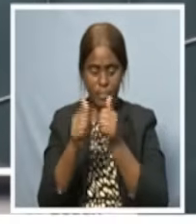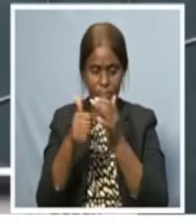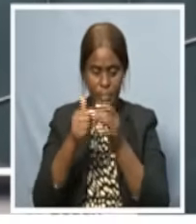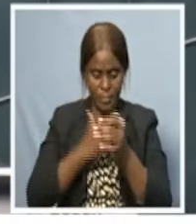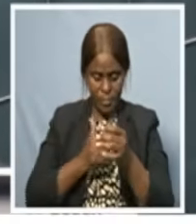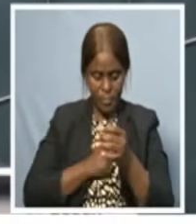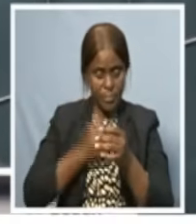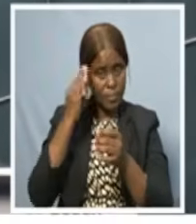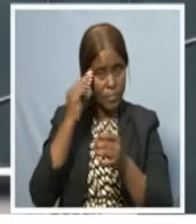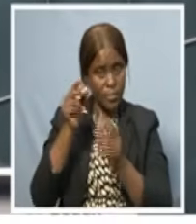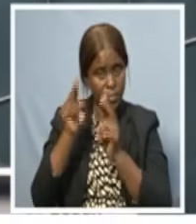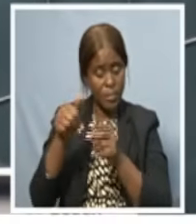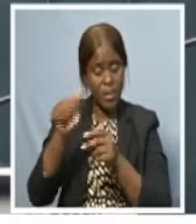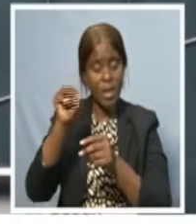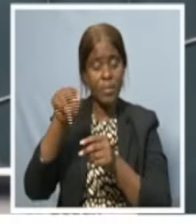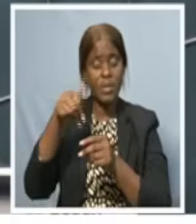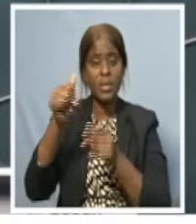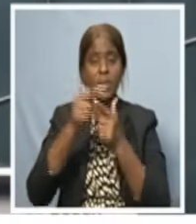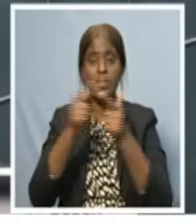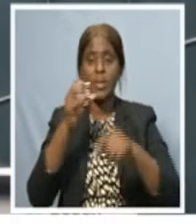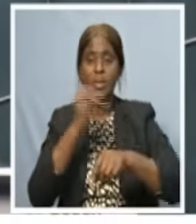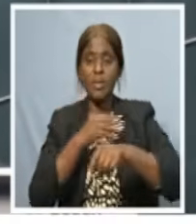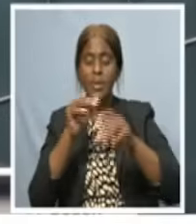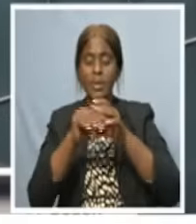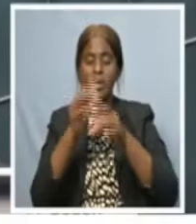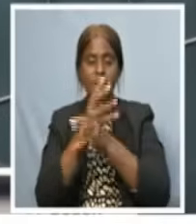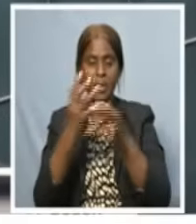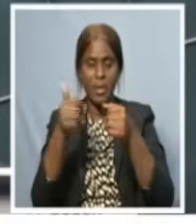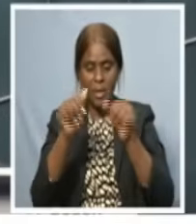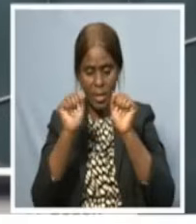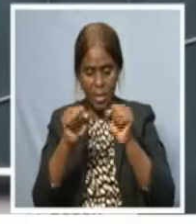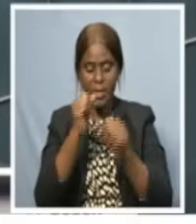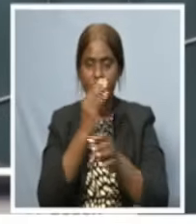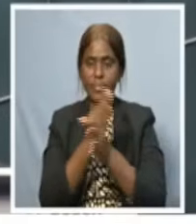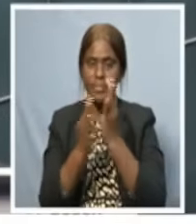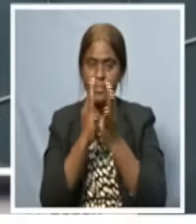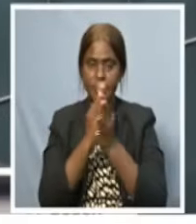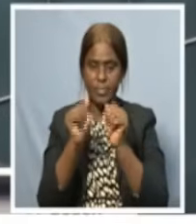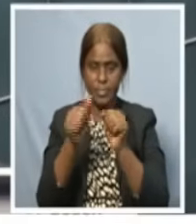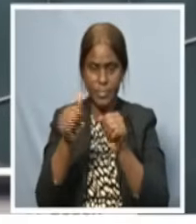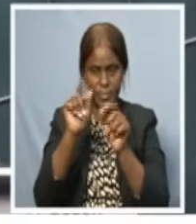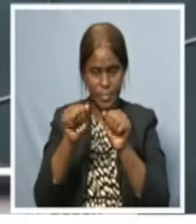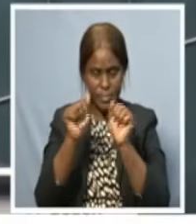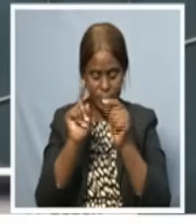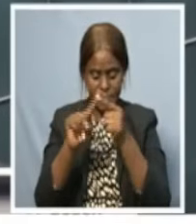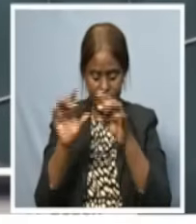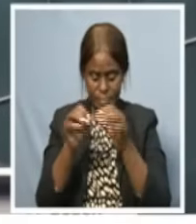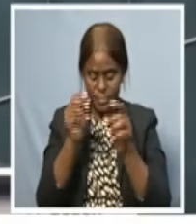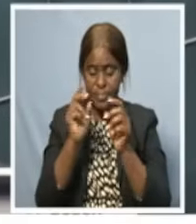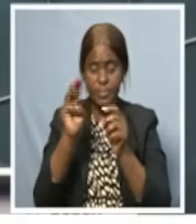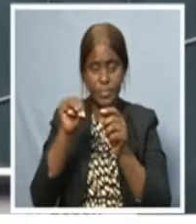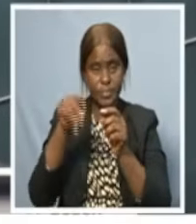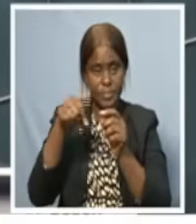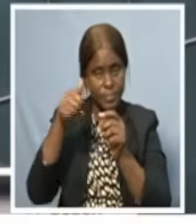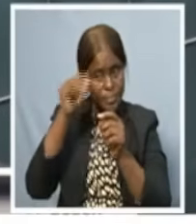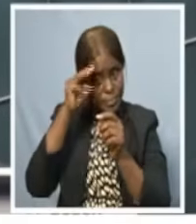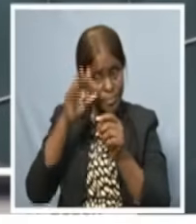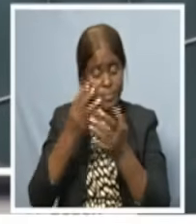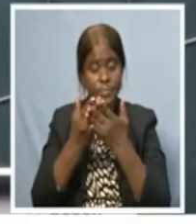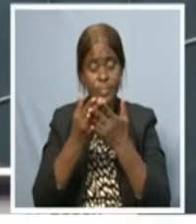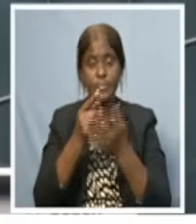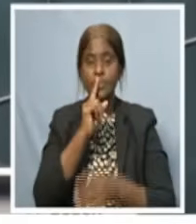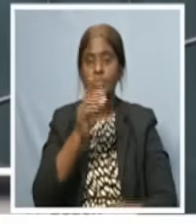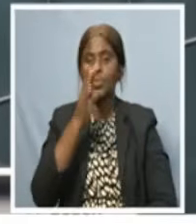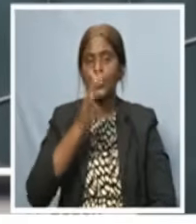which I know even the Honorable Member is the biggest investor in Chinsali? He will be able to do it. Are you able to do that, Honorable Minister? I